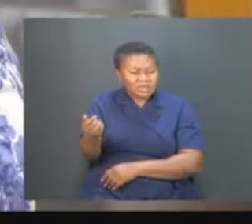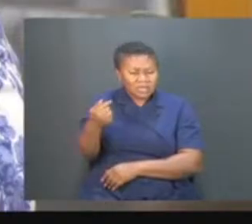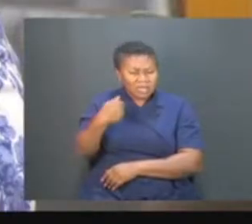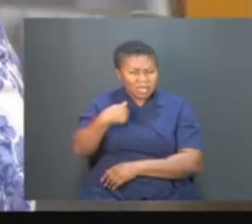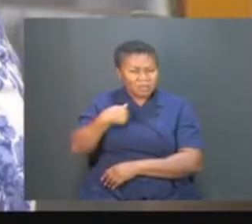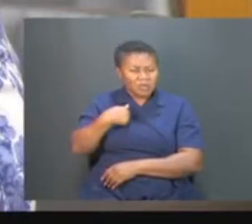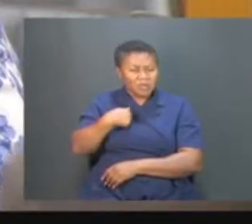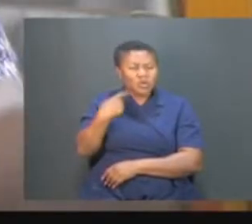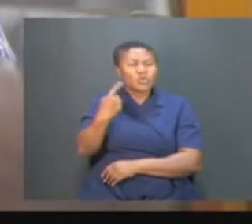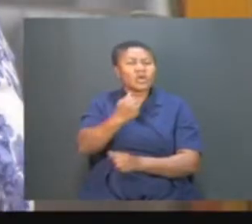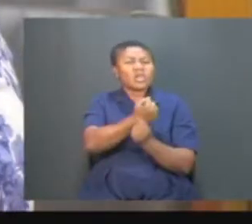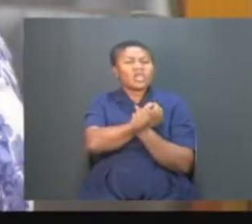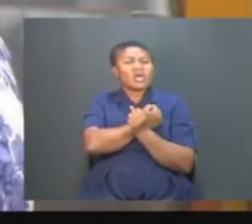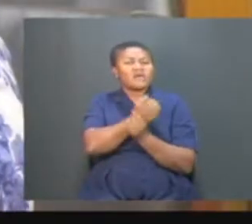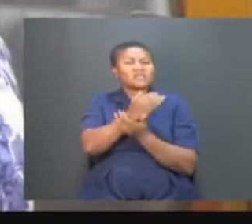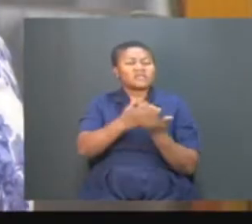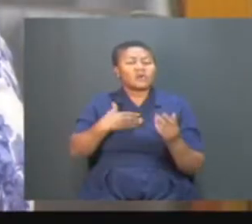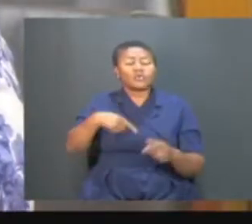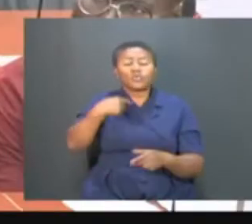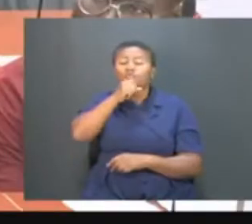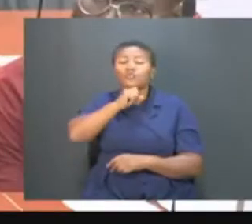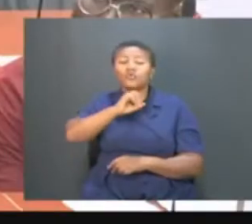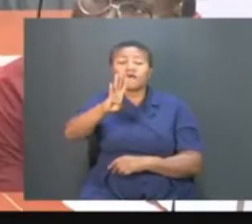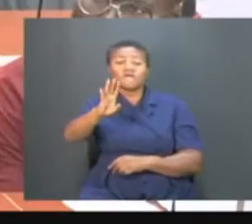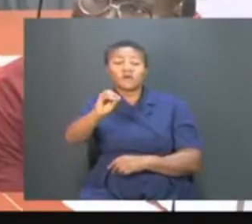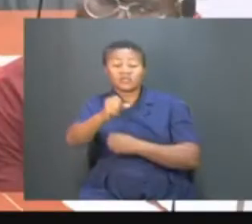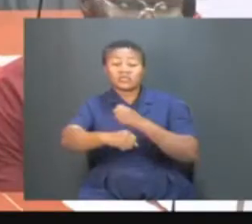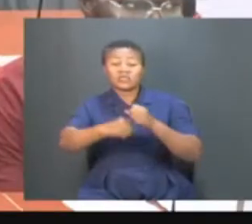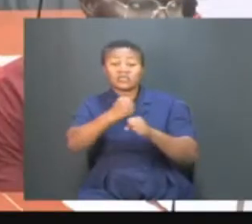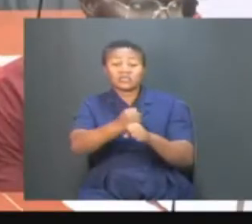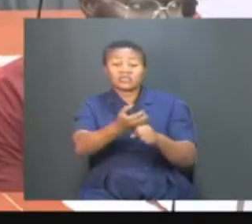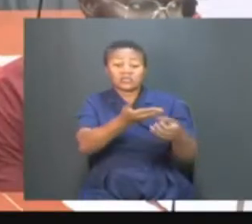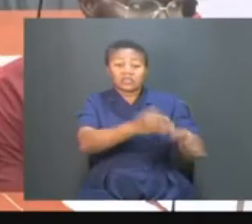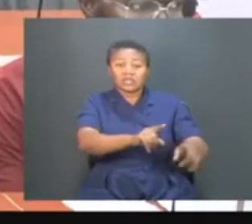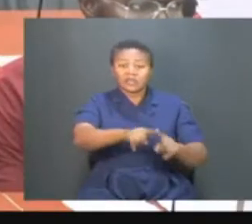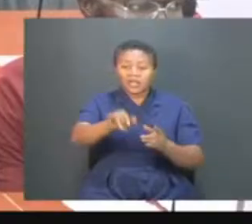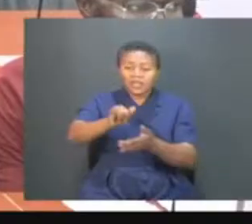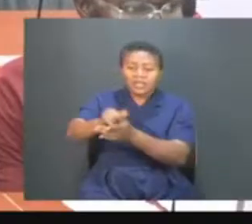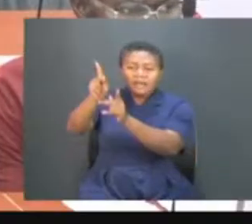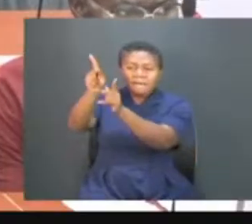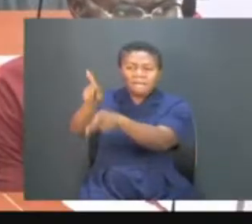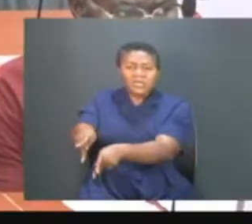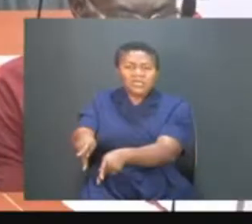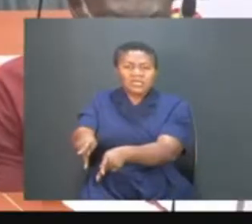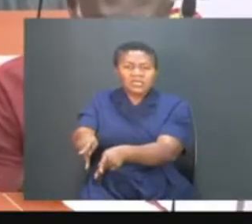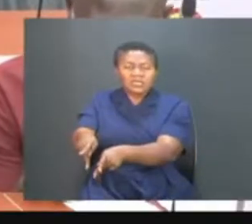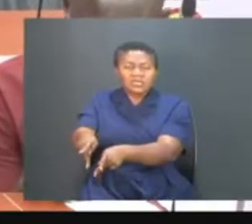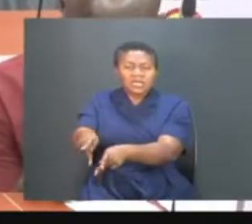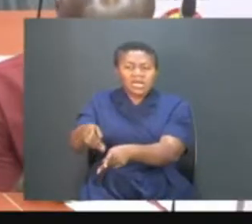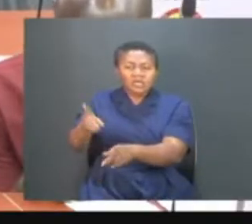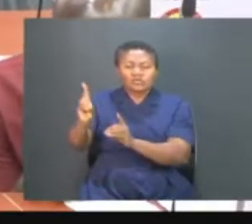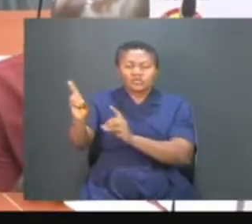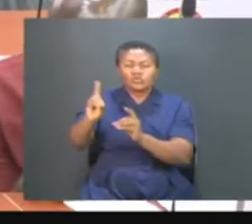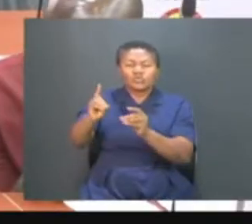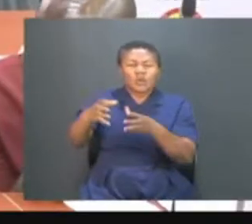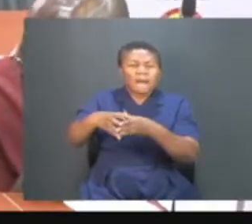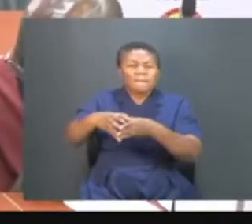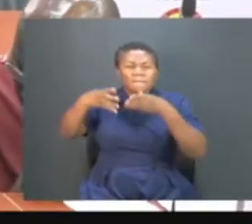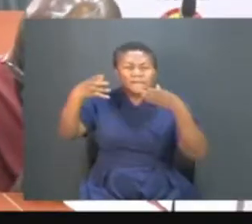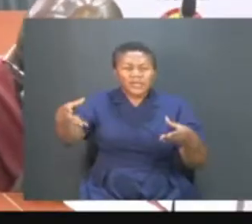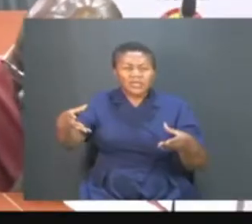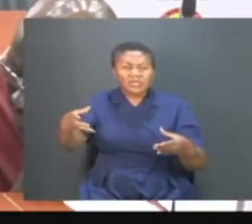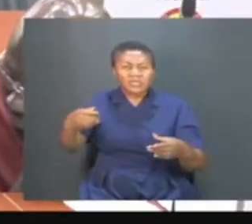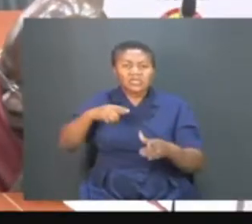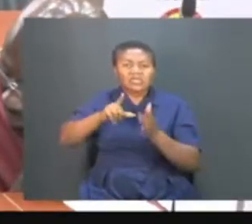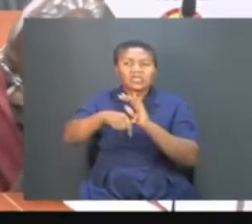will be 40-year-old, but the child can offer our society and our country something that we can say the child is an